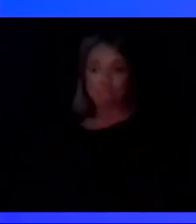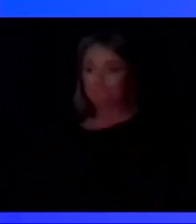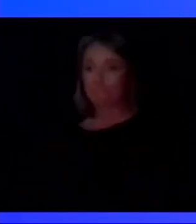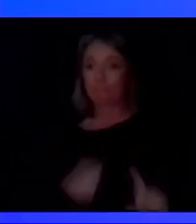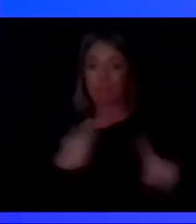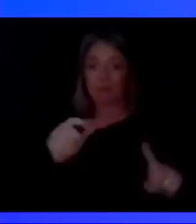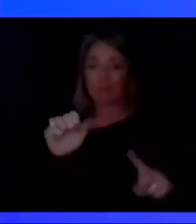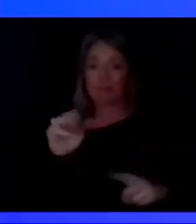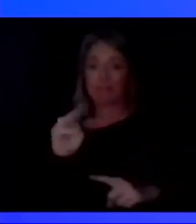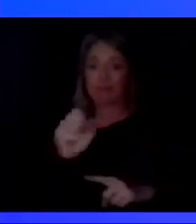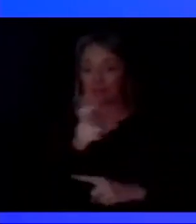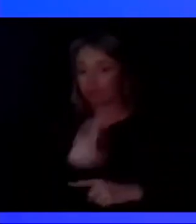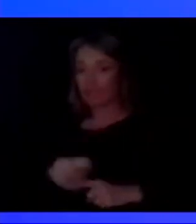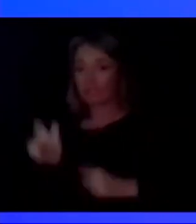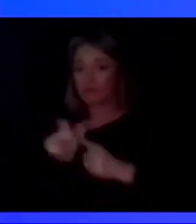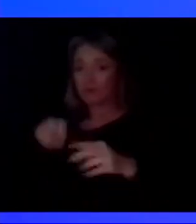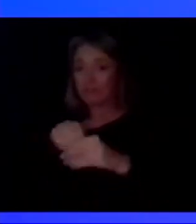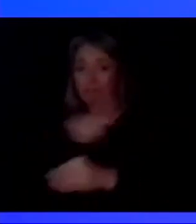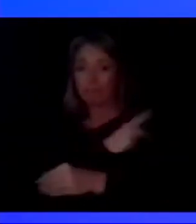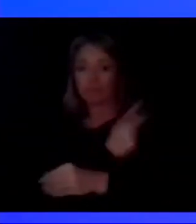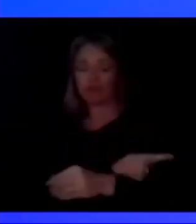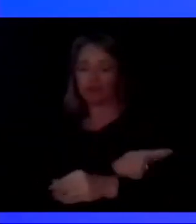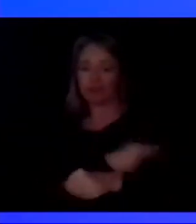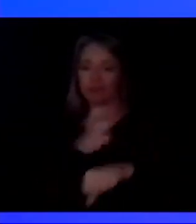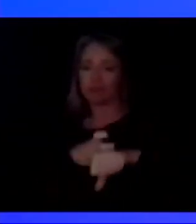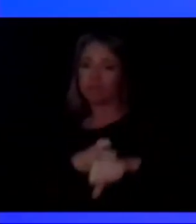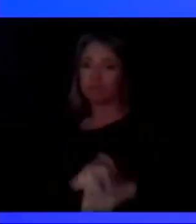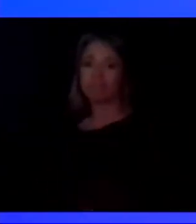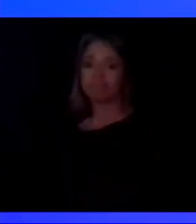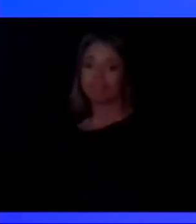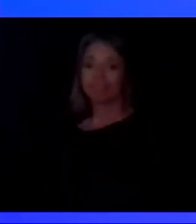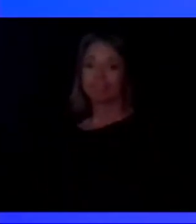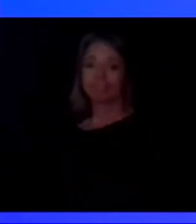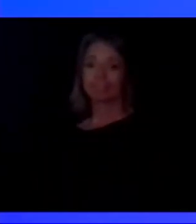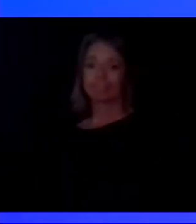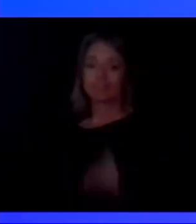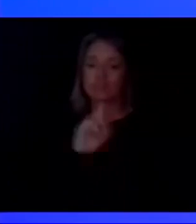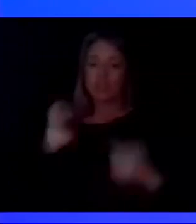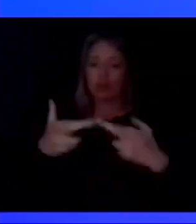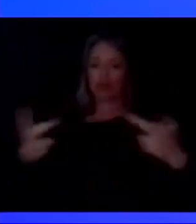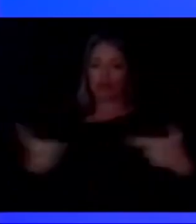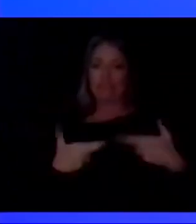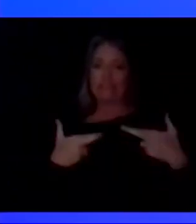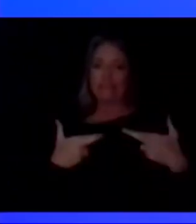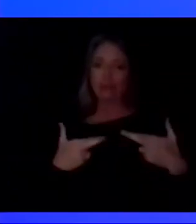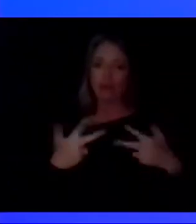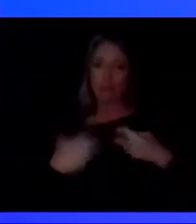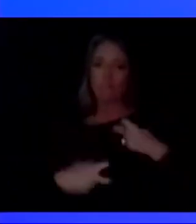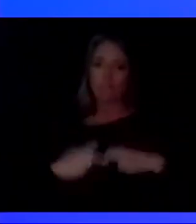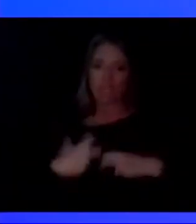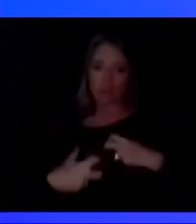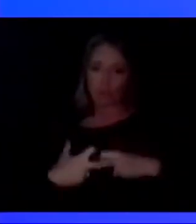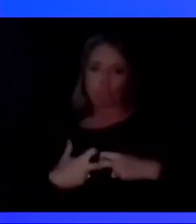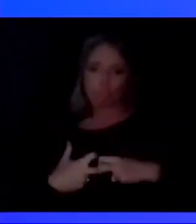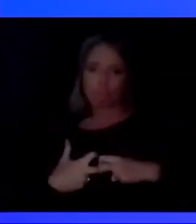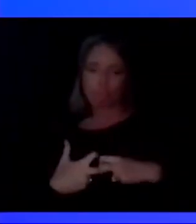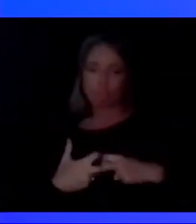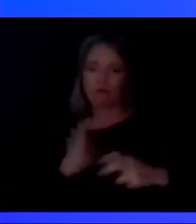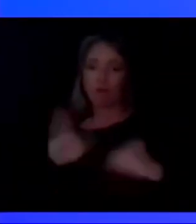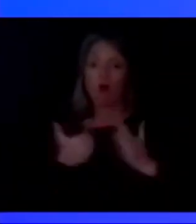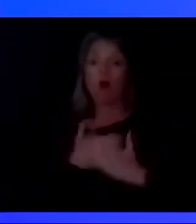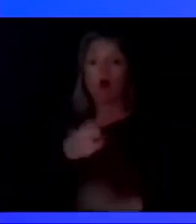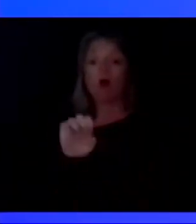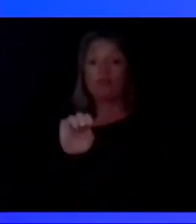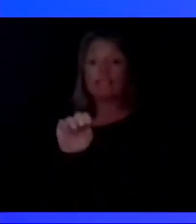inpatient staff in the ED. So it's a regional conundrum, because all the EDs are at capacity, and it's every